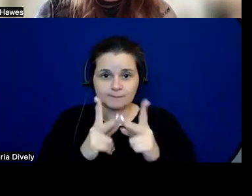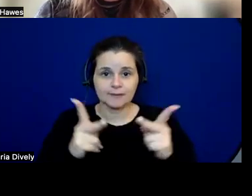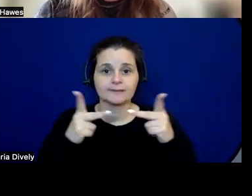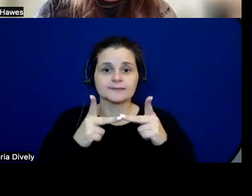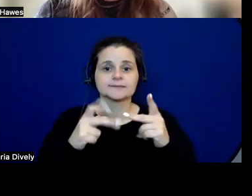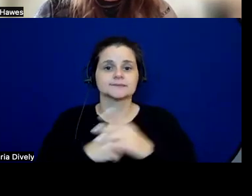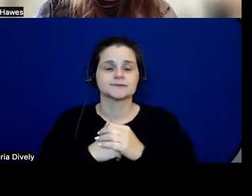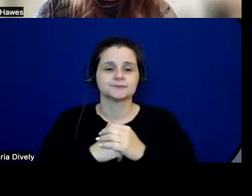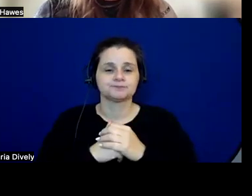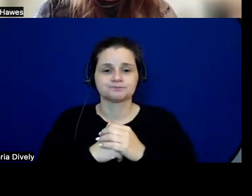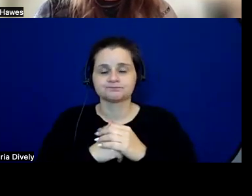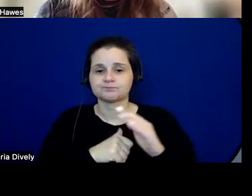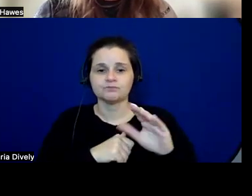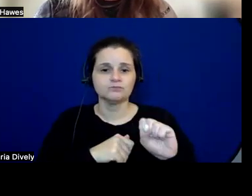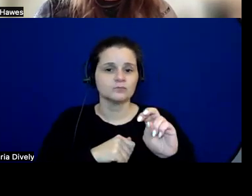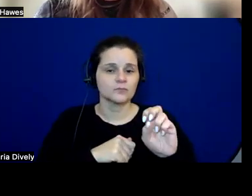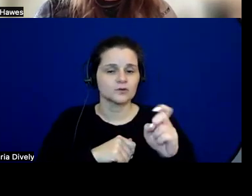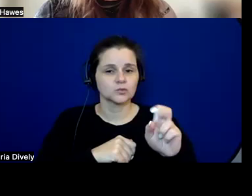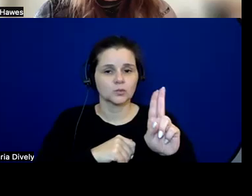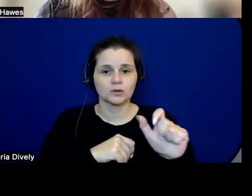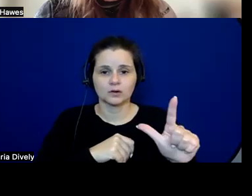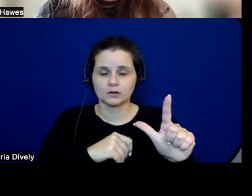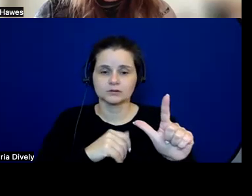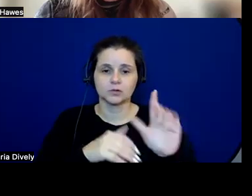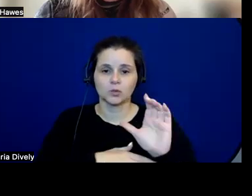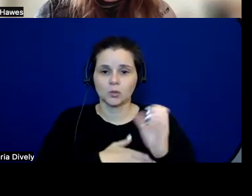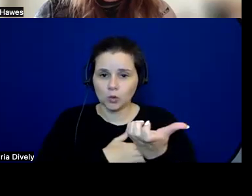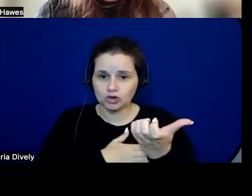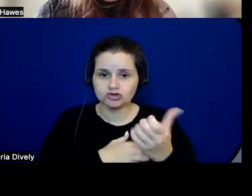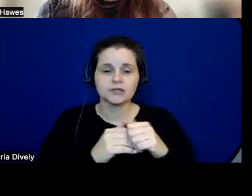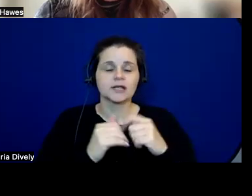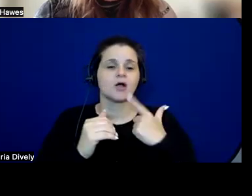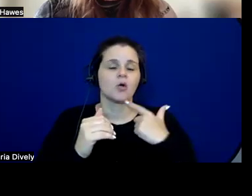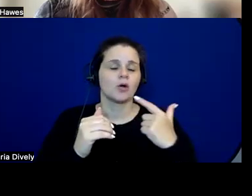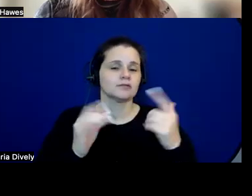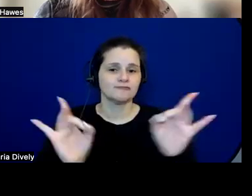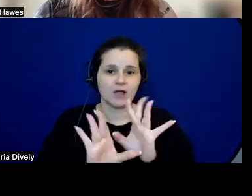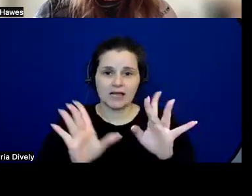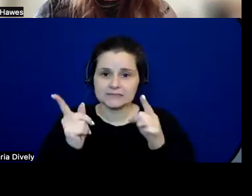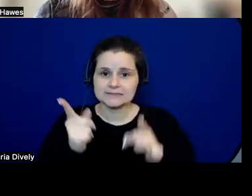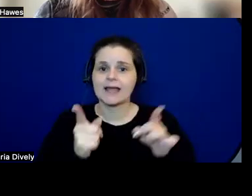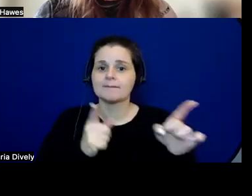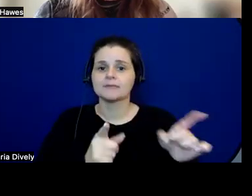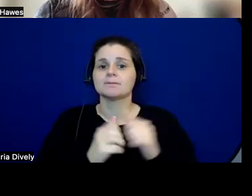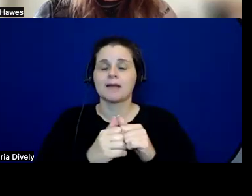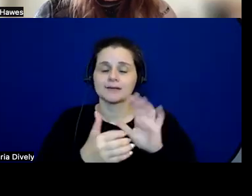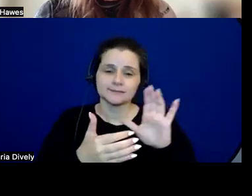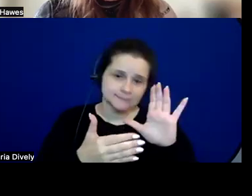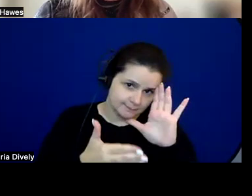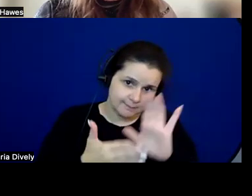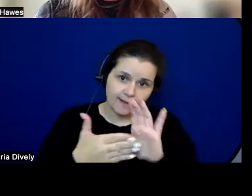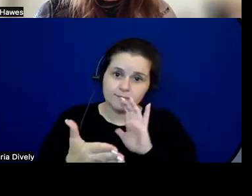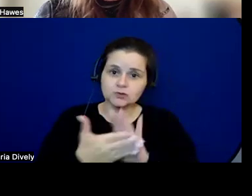know, sexual coercion or violence being committed by a spouse, by a